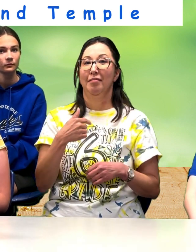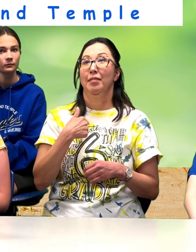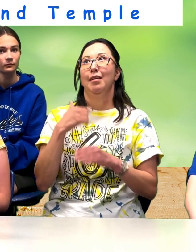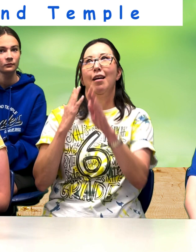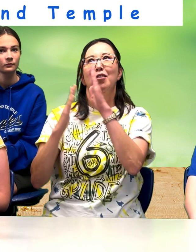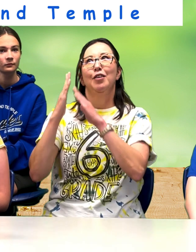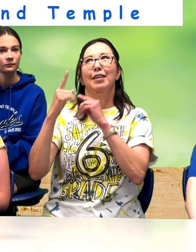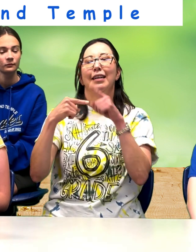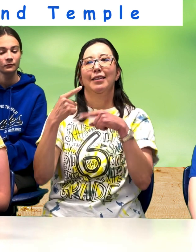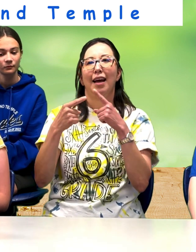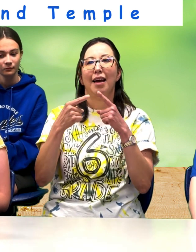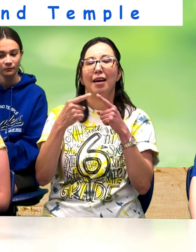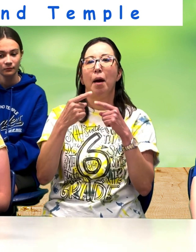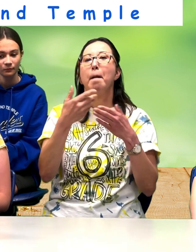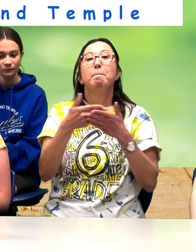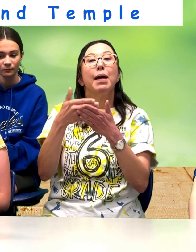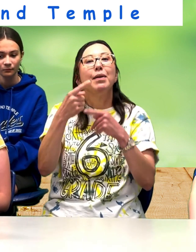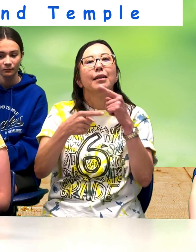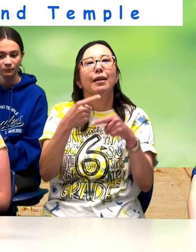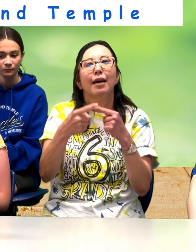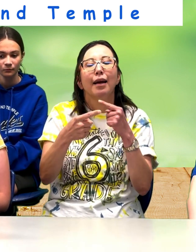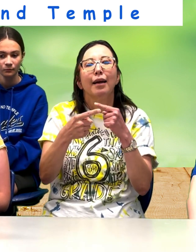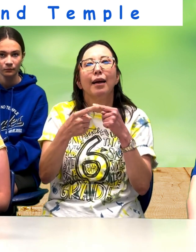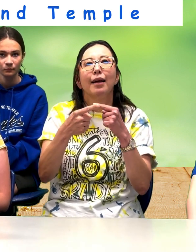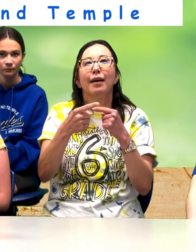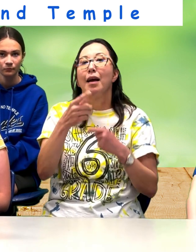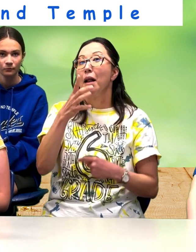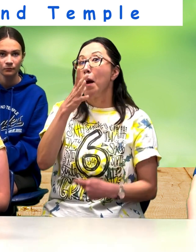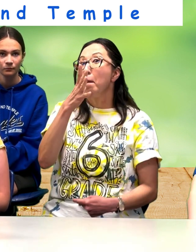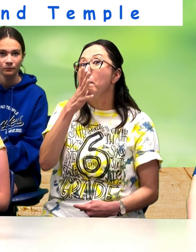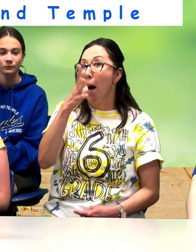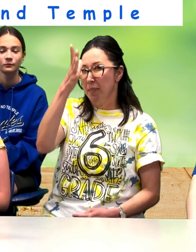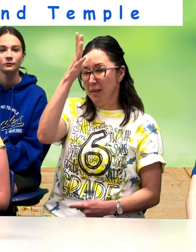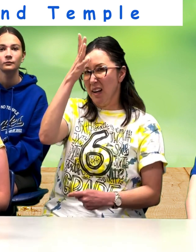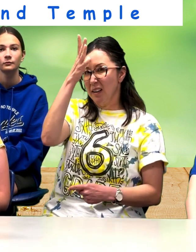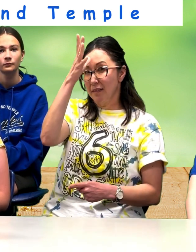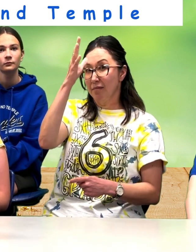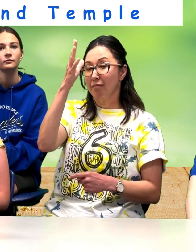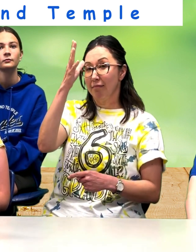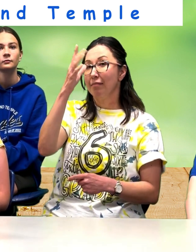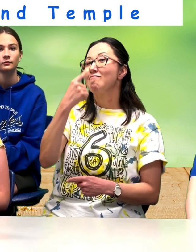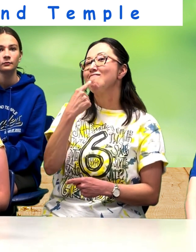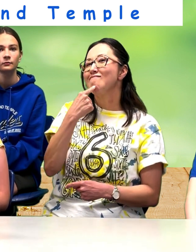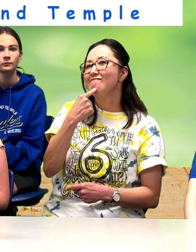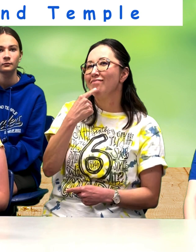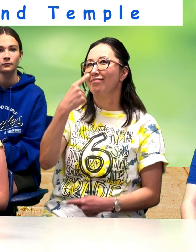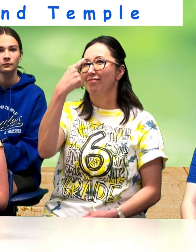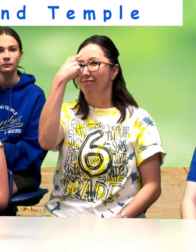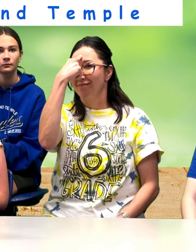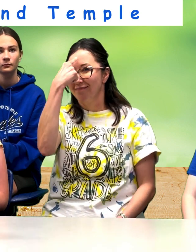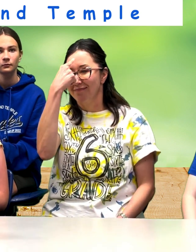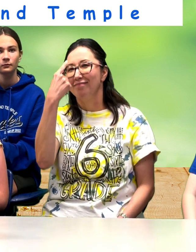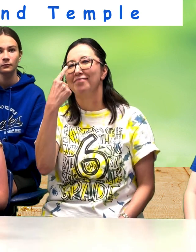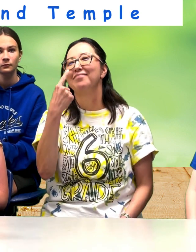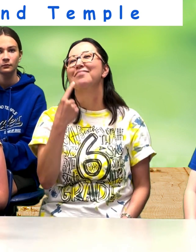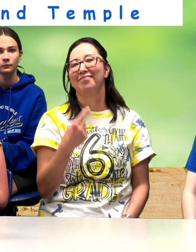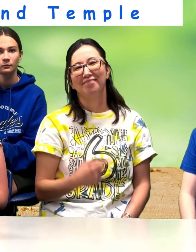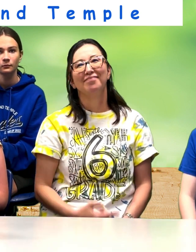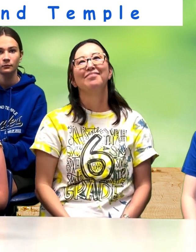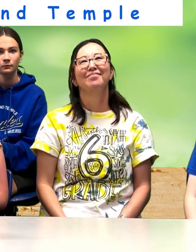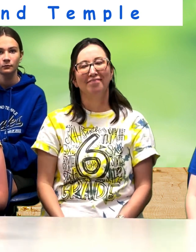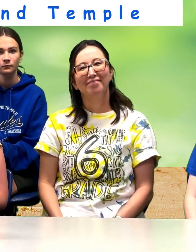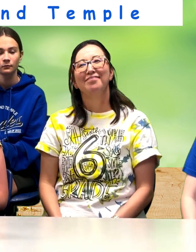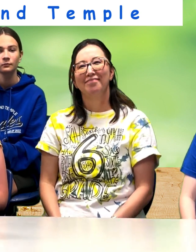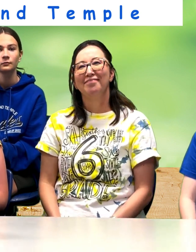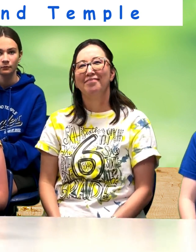language. And I used to sign like baby signs, mama, dada, you know. I would do it